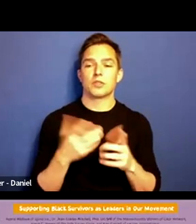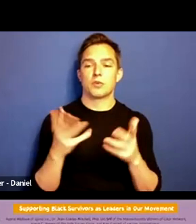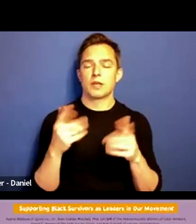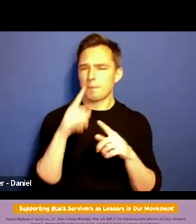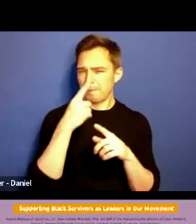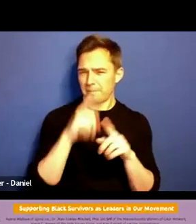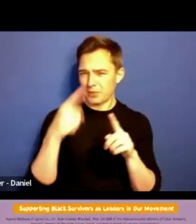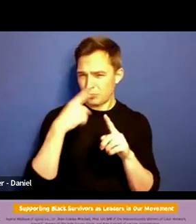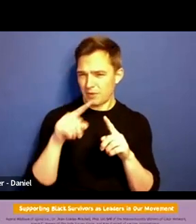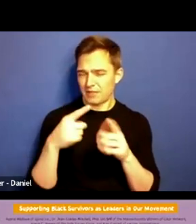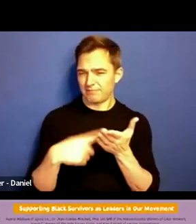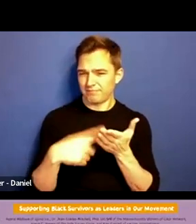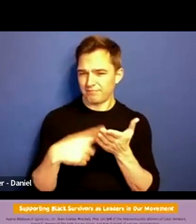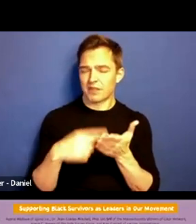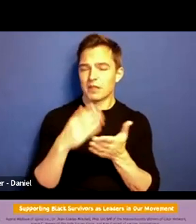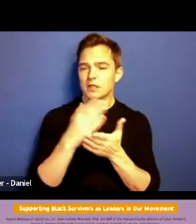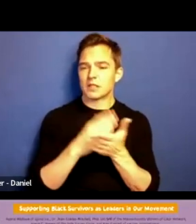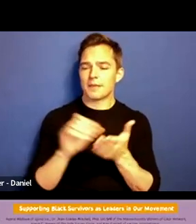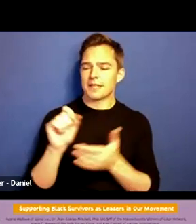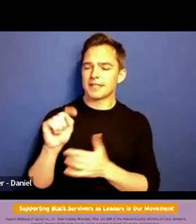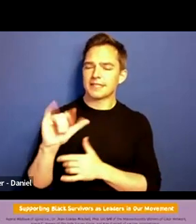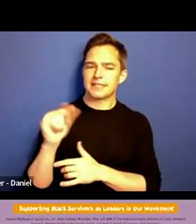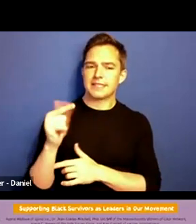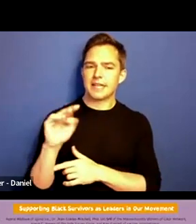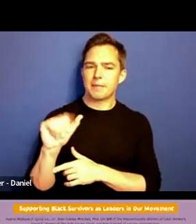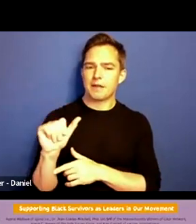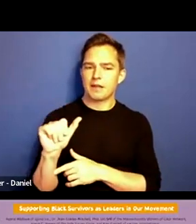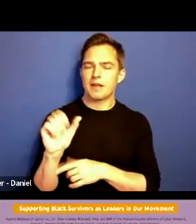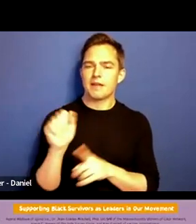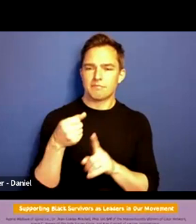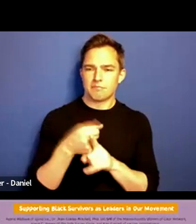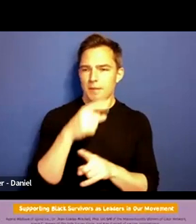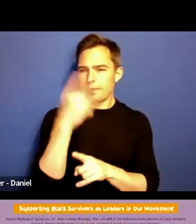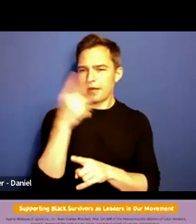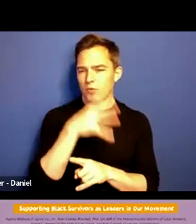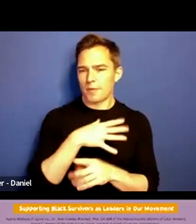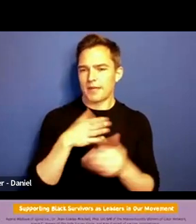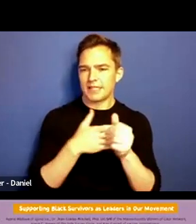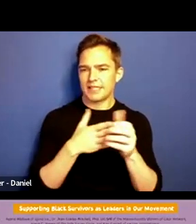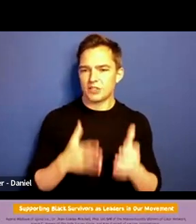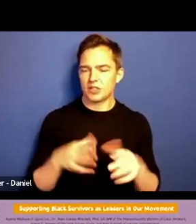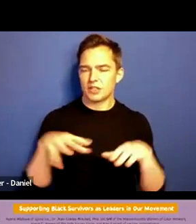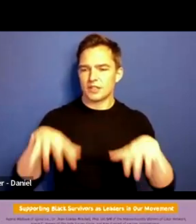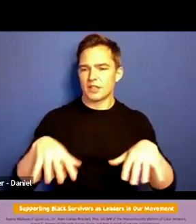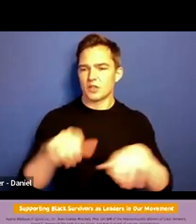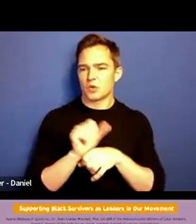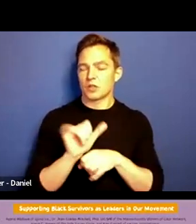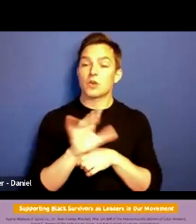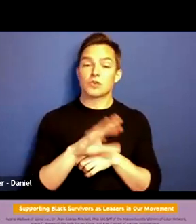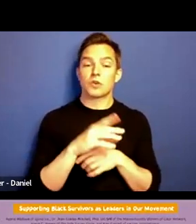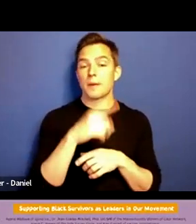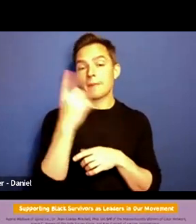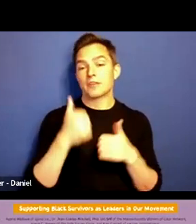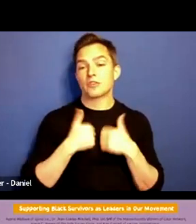talk to us more about some of the stigmas that continue to impact Black women leaders in the work, and especially Black survivors that are in the